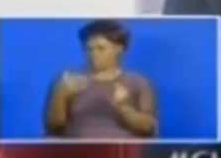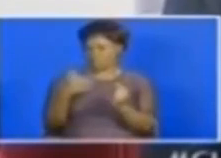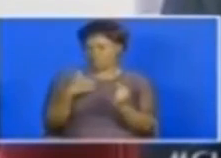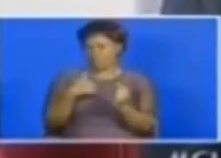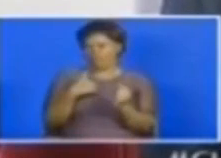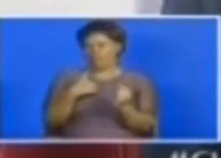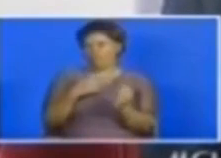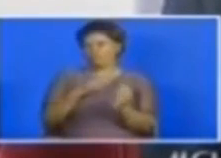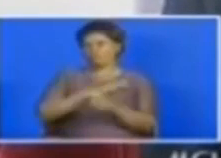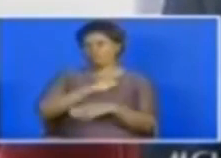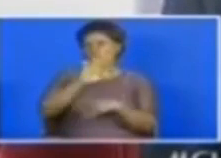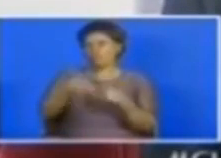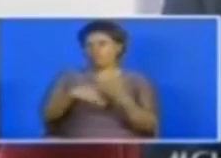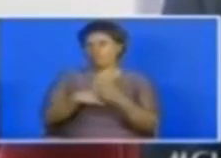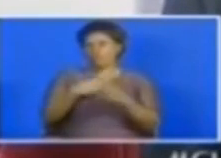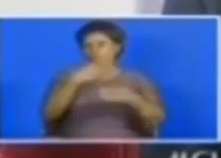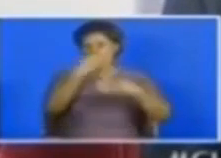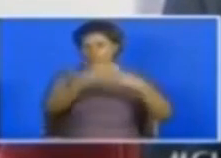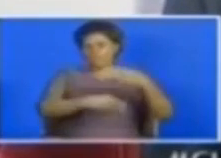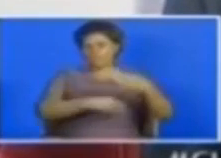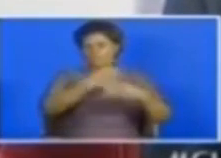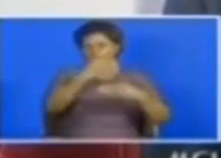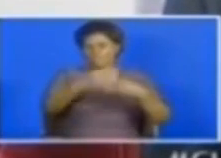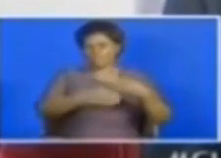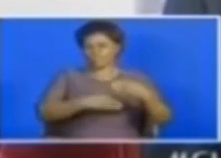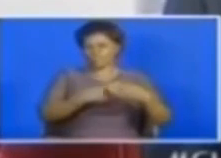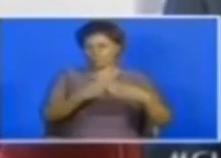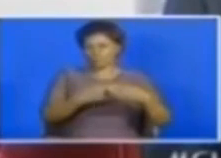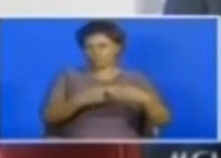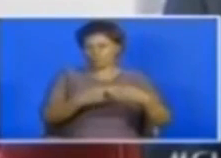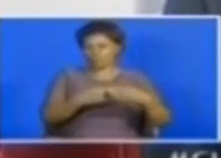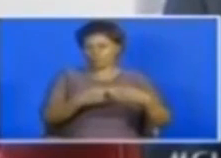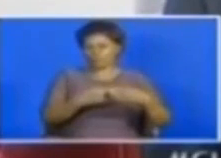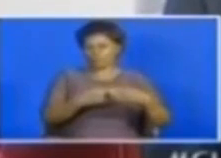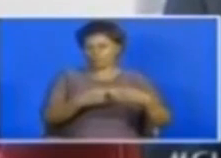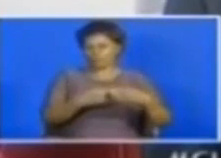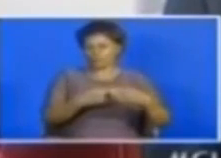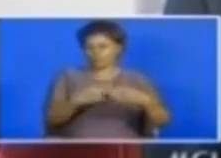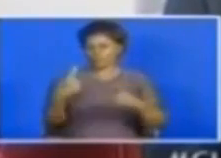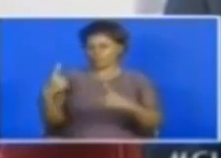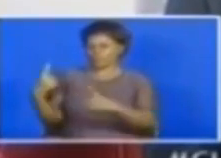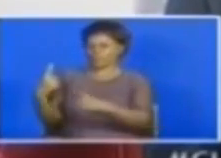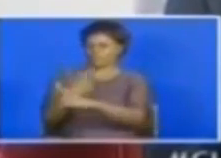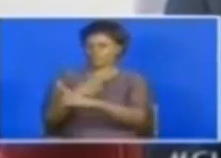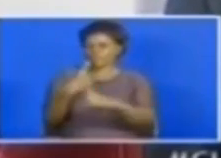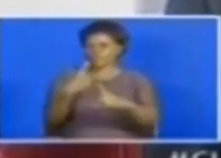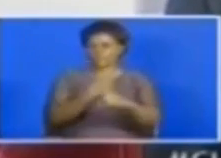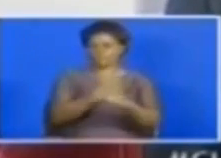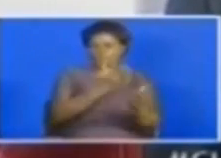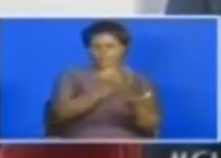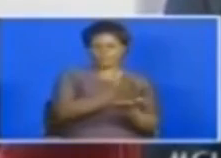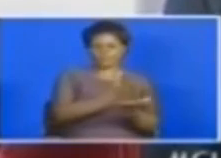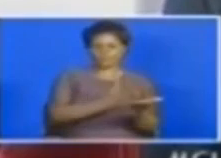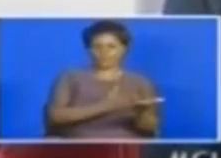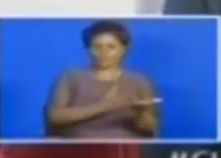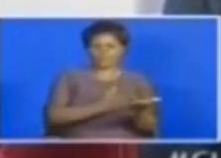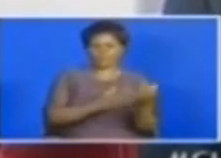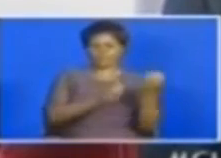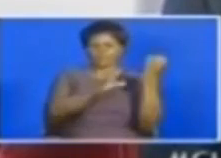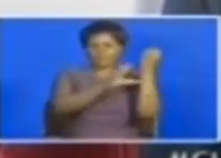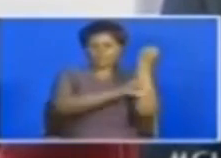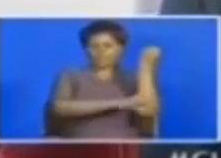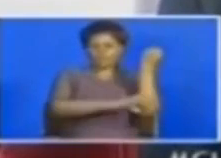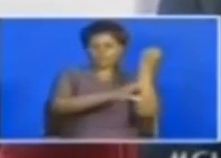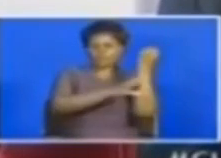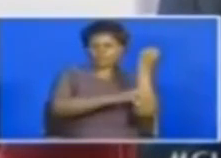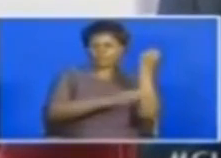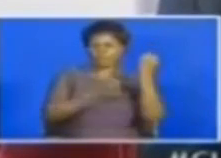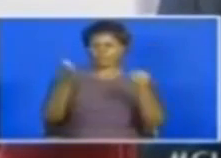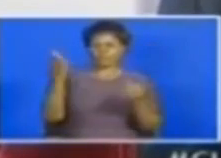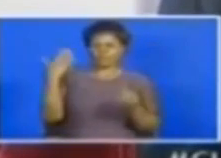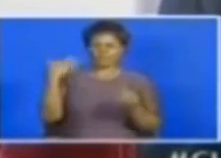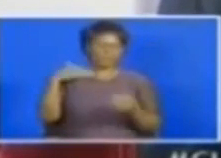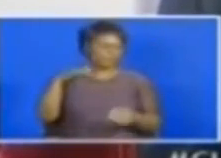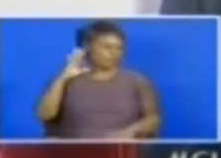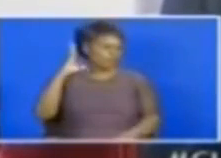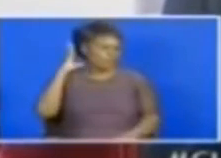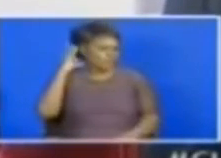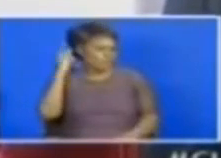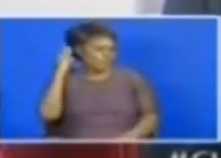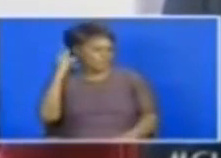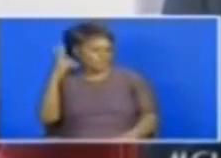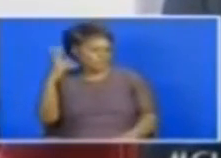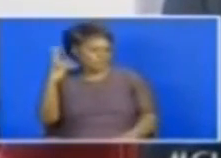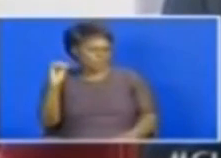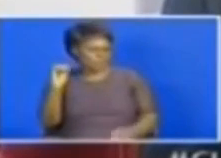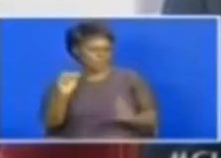have all the material for voter education in the various parts, in the various constituencies. I mean, we had reports before